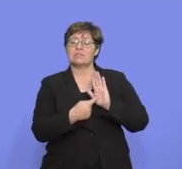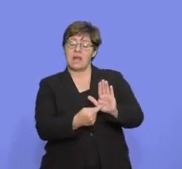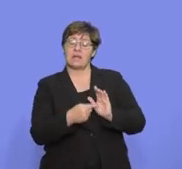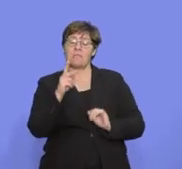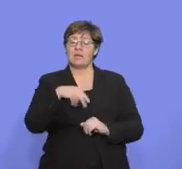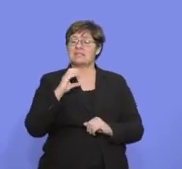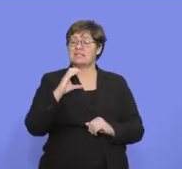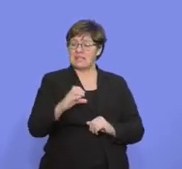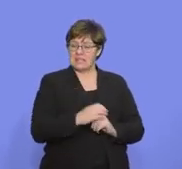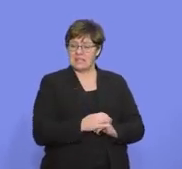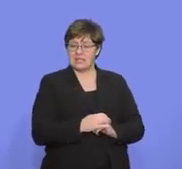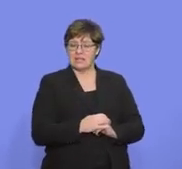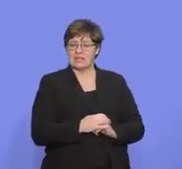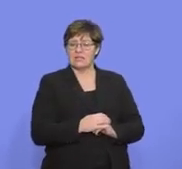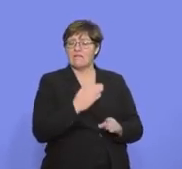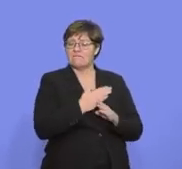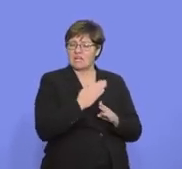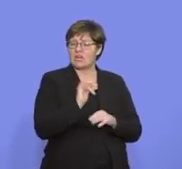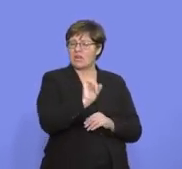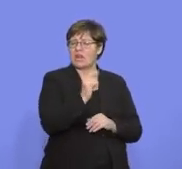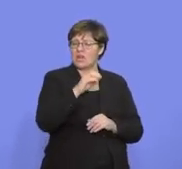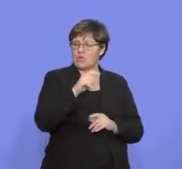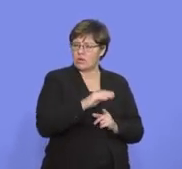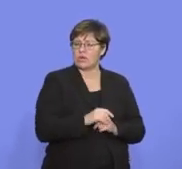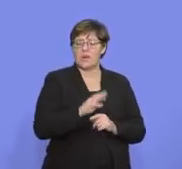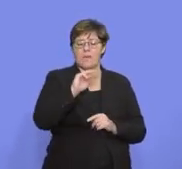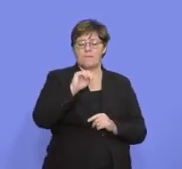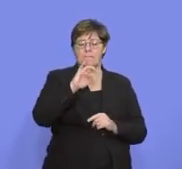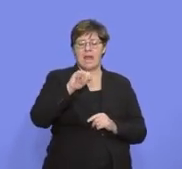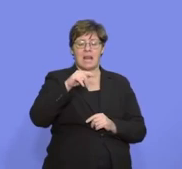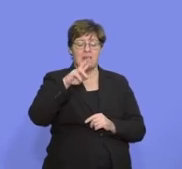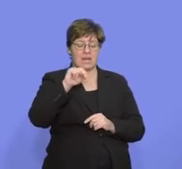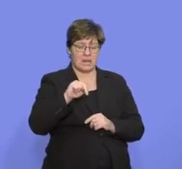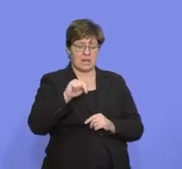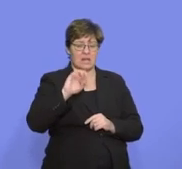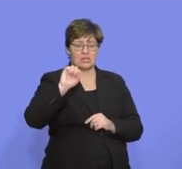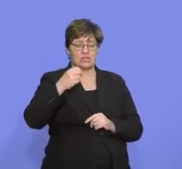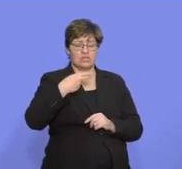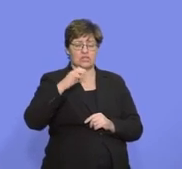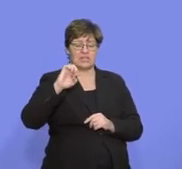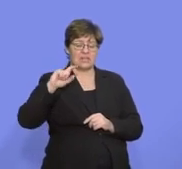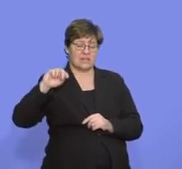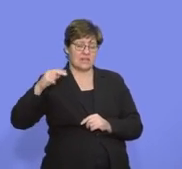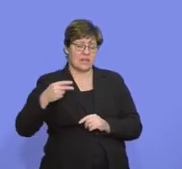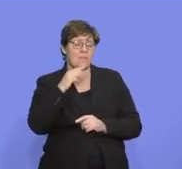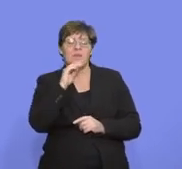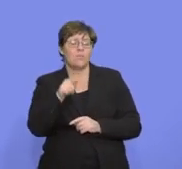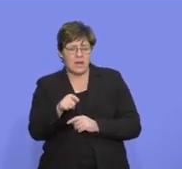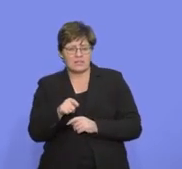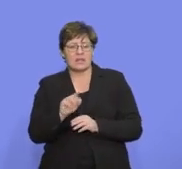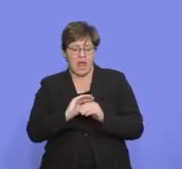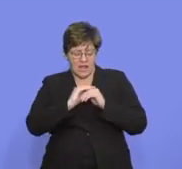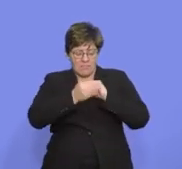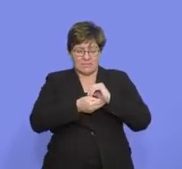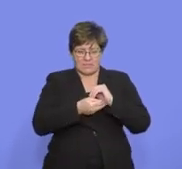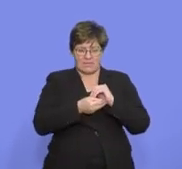neuron. That's part C there. That is obviously your myelin sheath. You have to explain, so you have to say what it's doing. It's